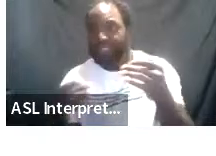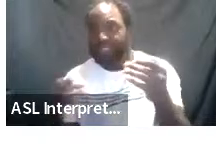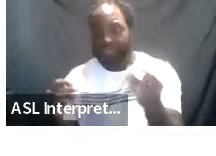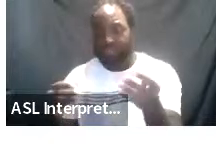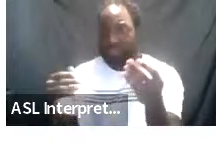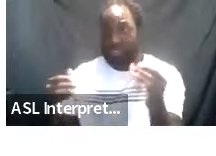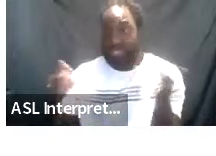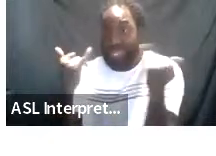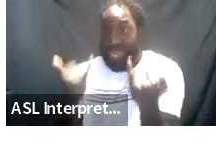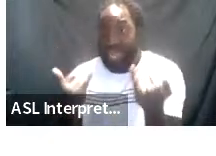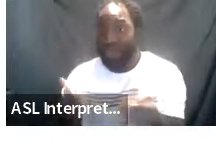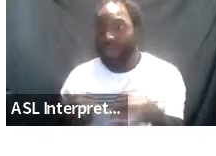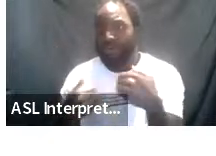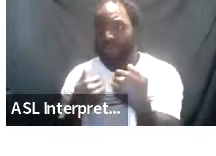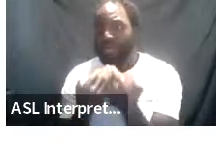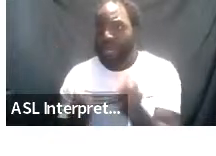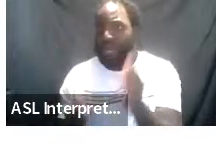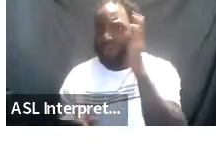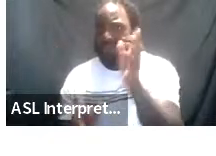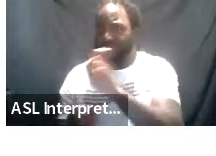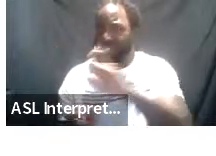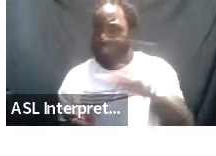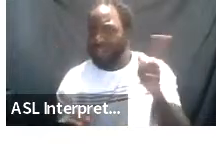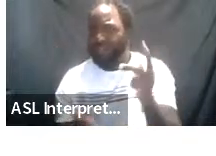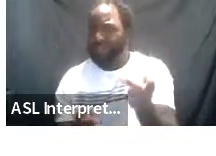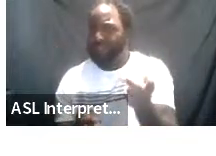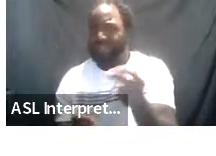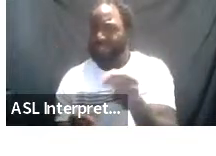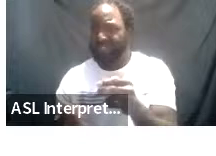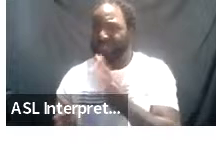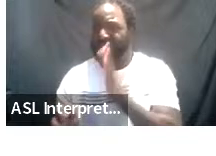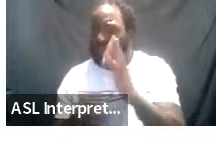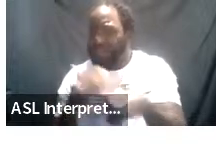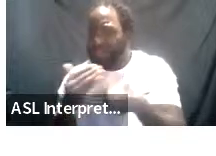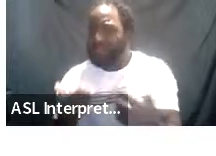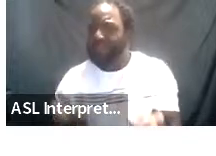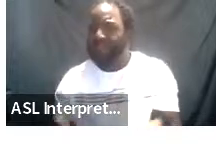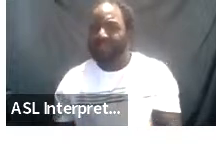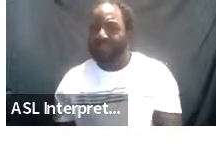So how is all of this going to be addressed with your plan, basically?